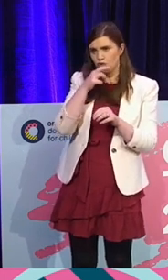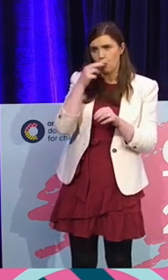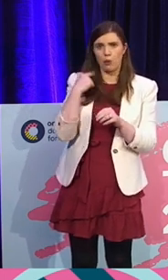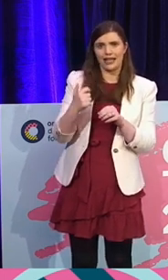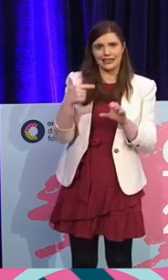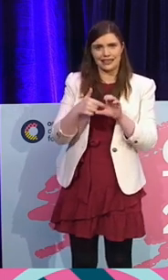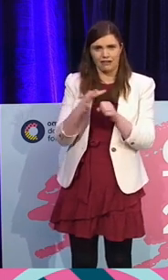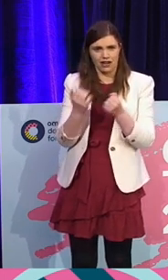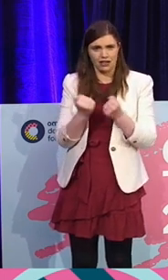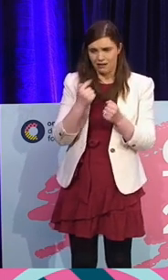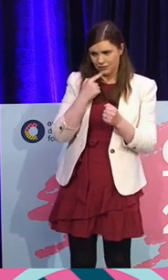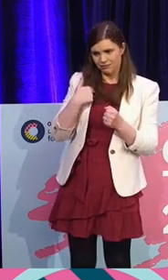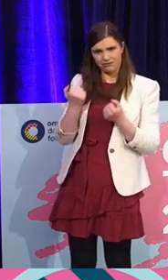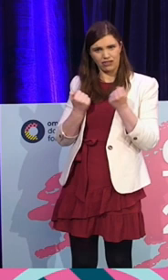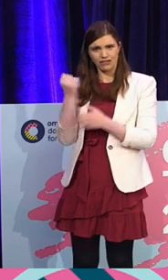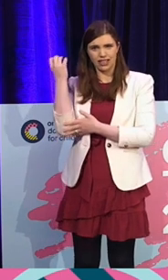I went home.